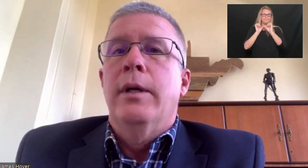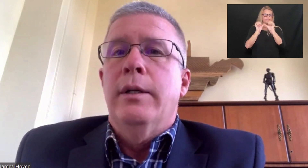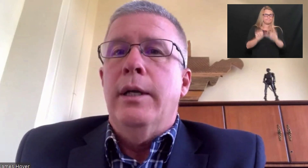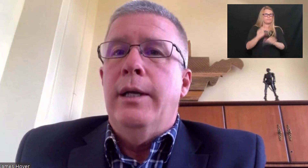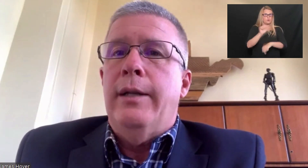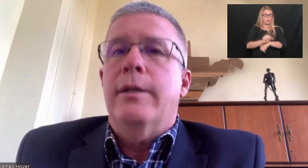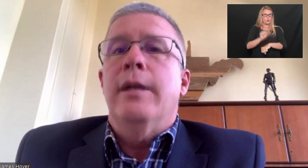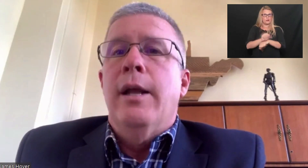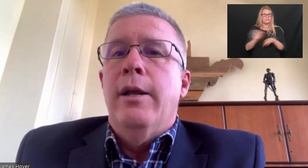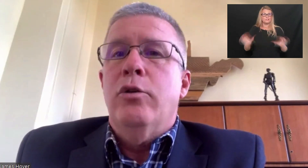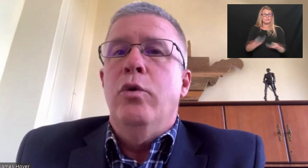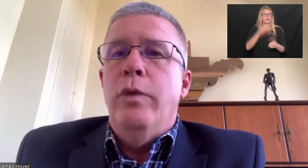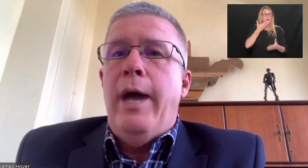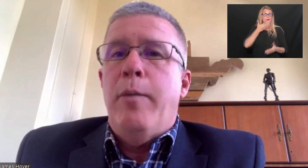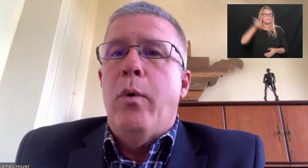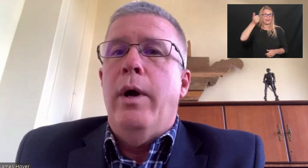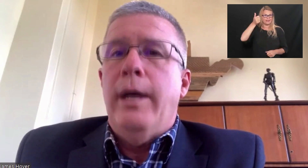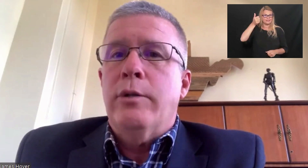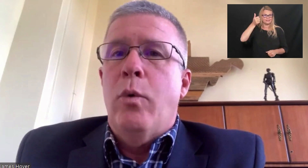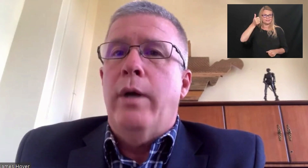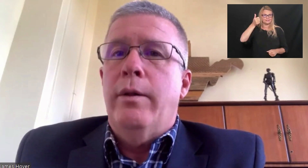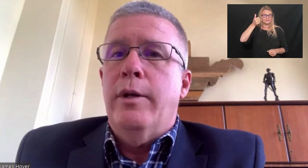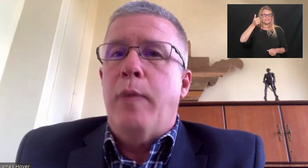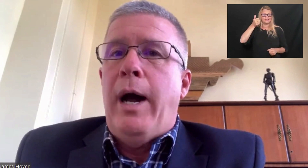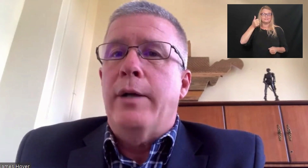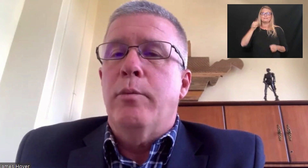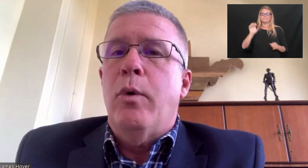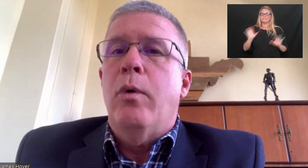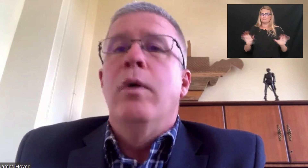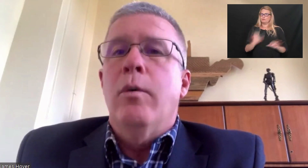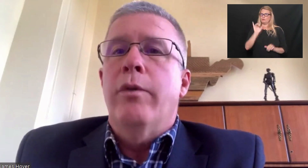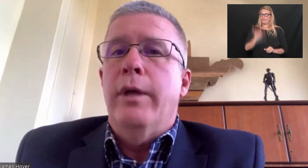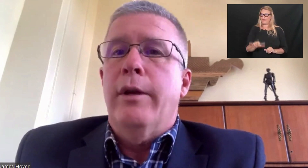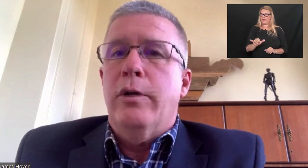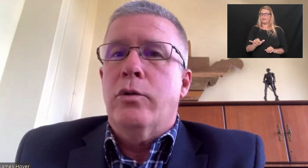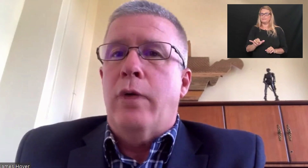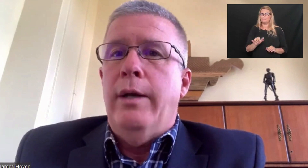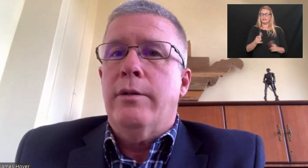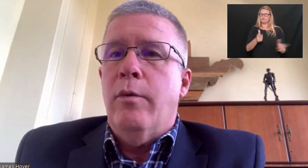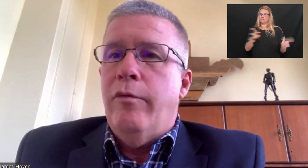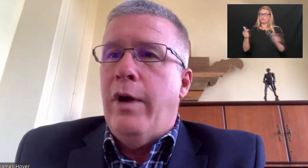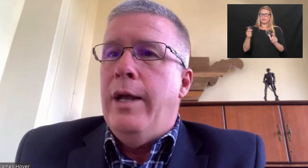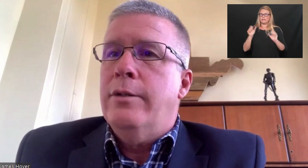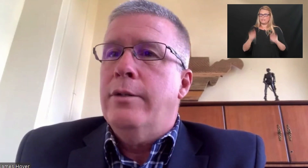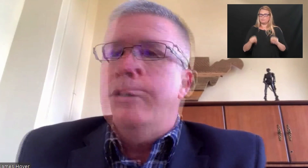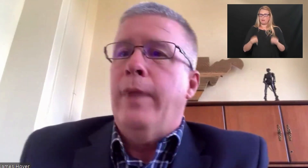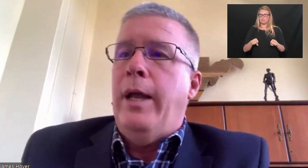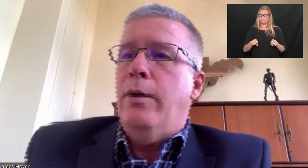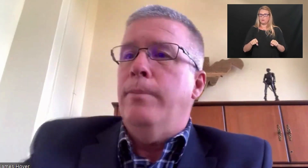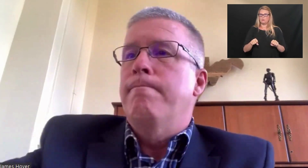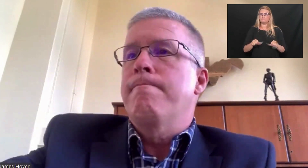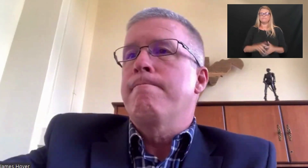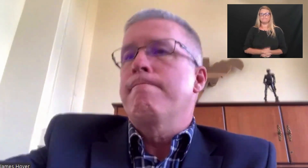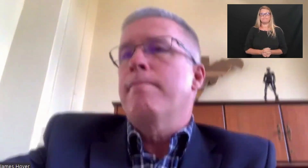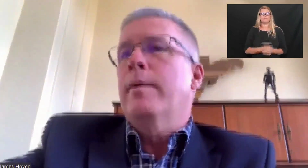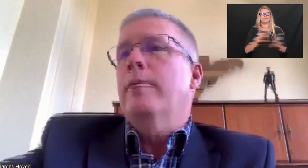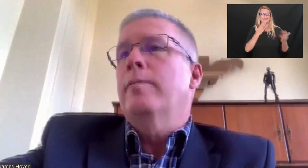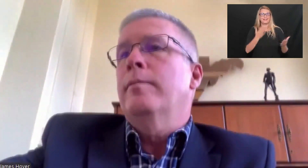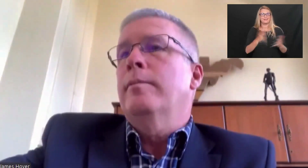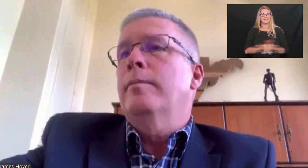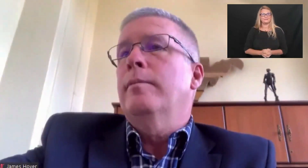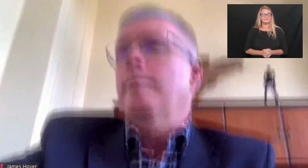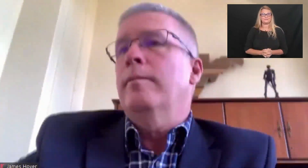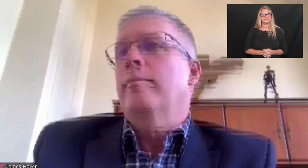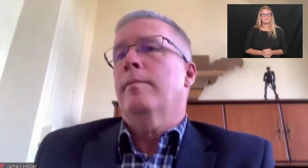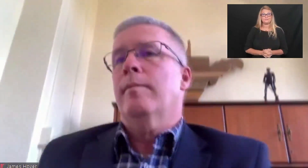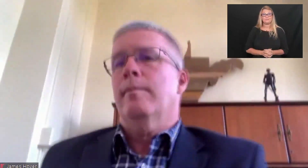best to get to that point as quickly as possible within the constraints that we face. Thank you. Thank you,